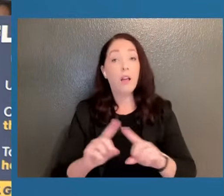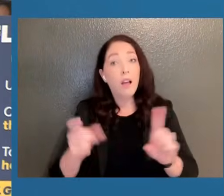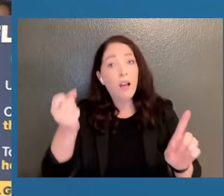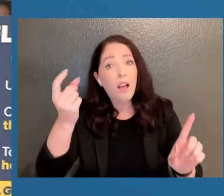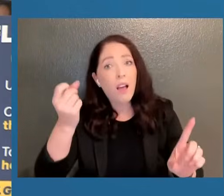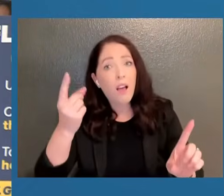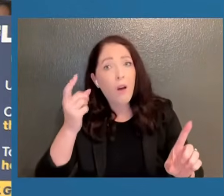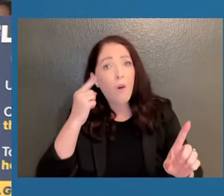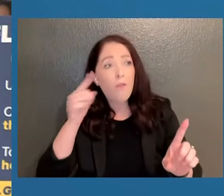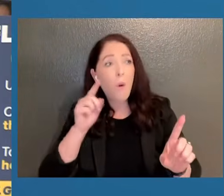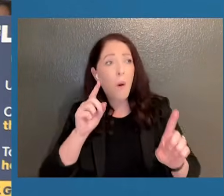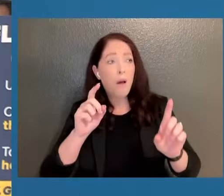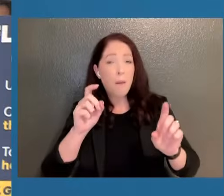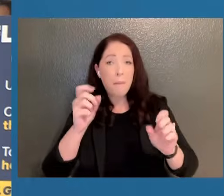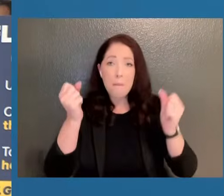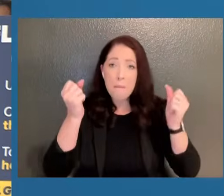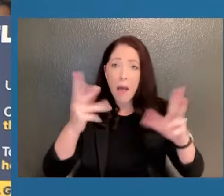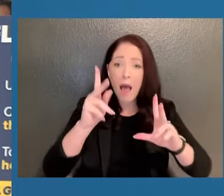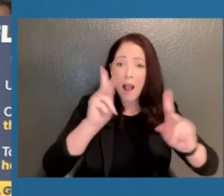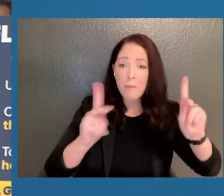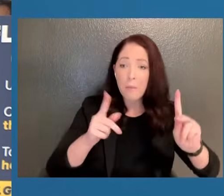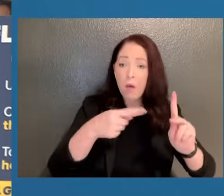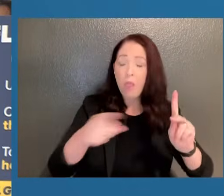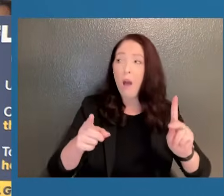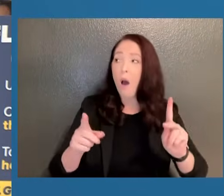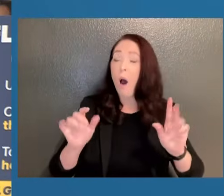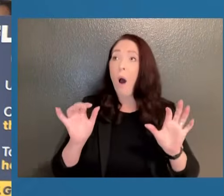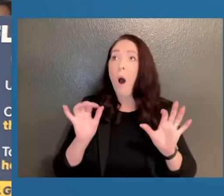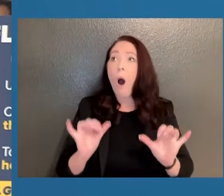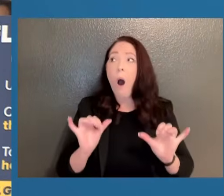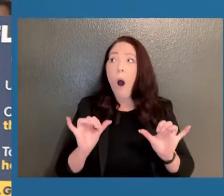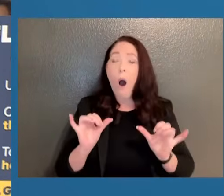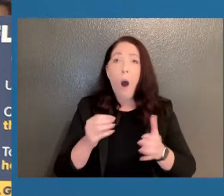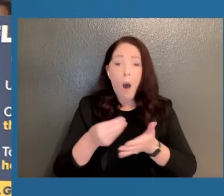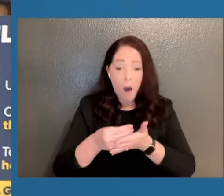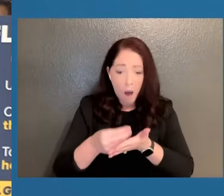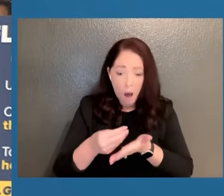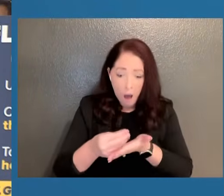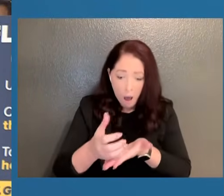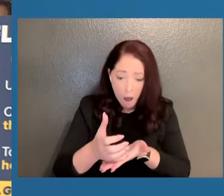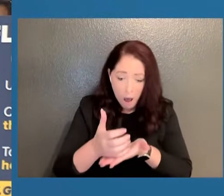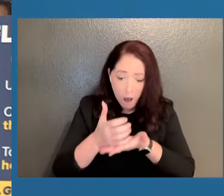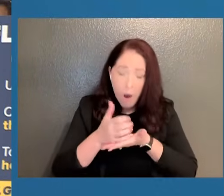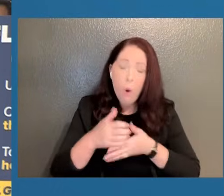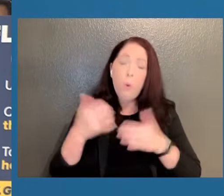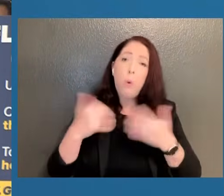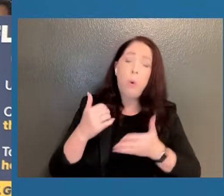is unexpected support that makes a meaningful difference. It may cover a